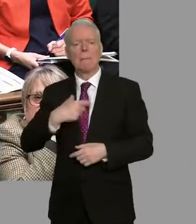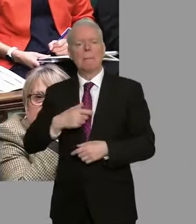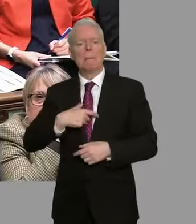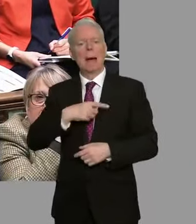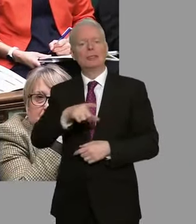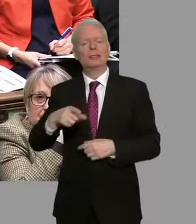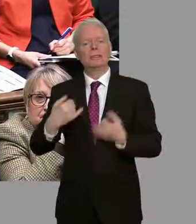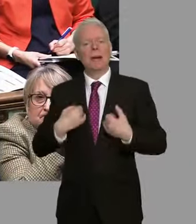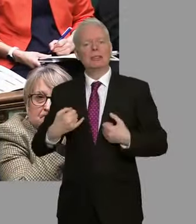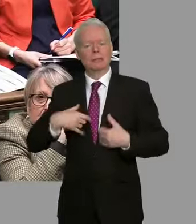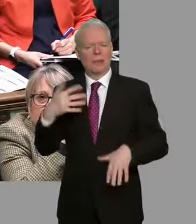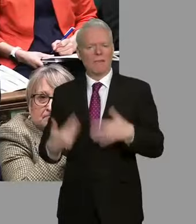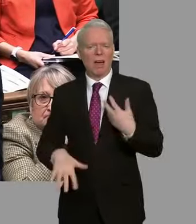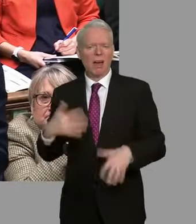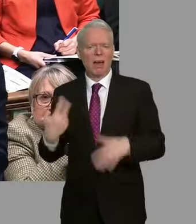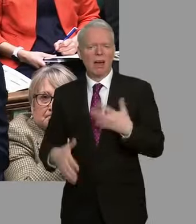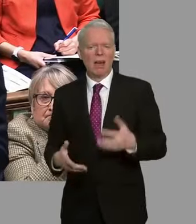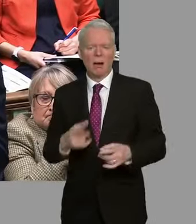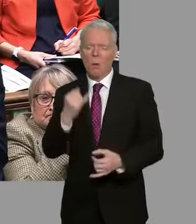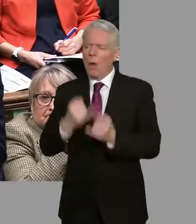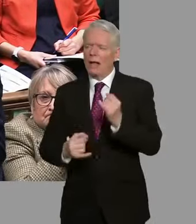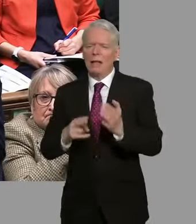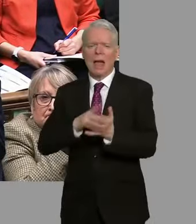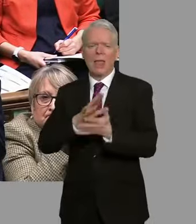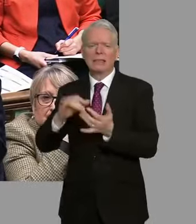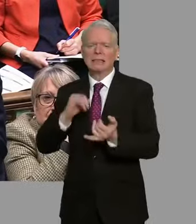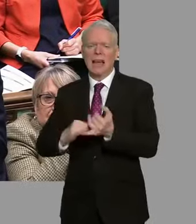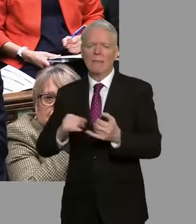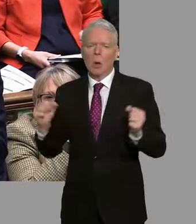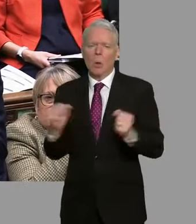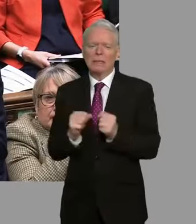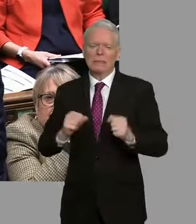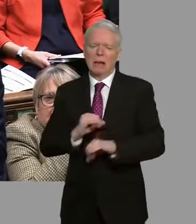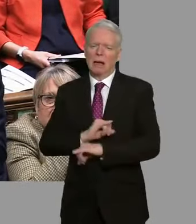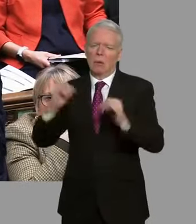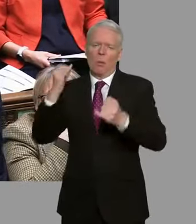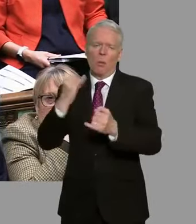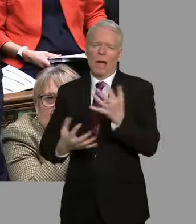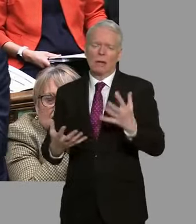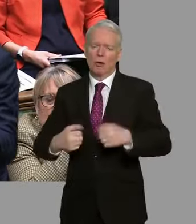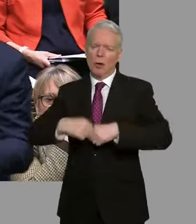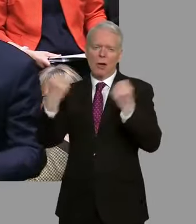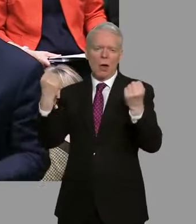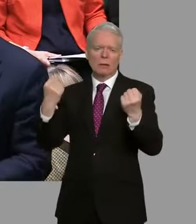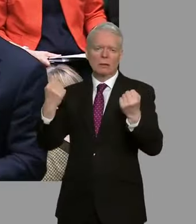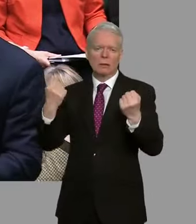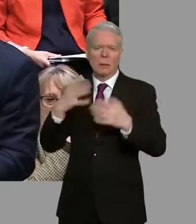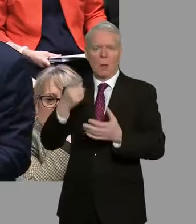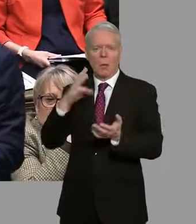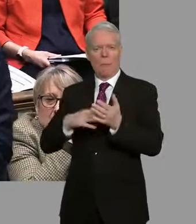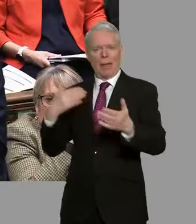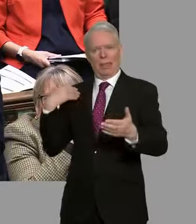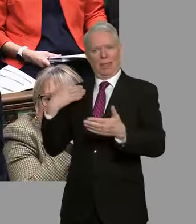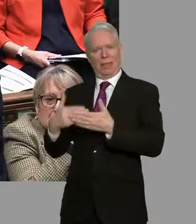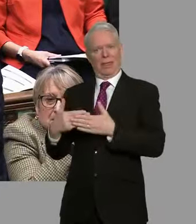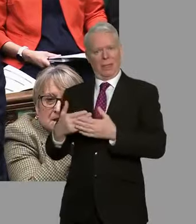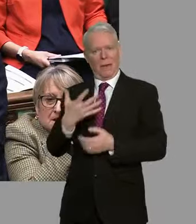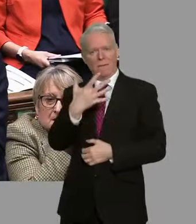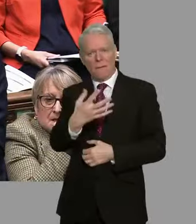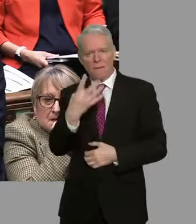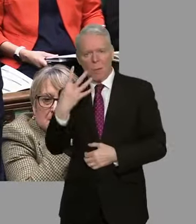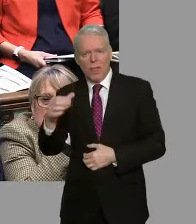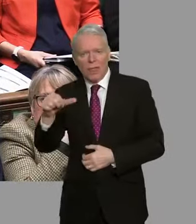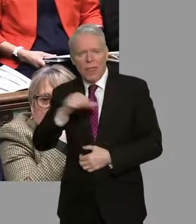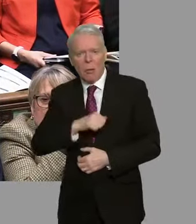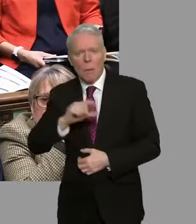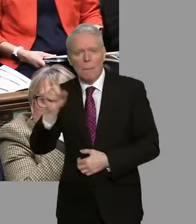A&E. Over 63,000 were stuck in ambulances for over an hour before they could even get into hospital.